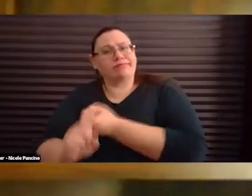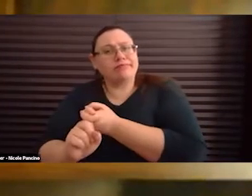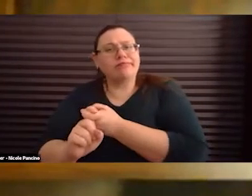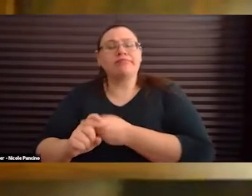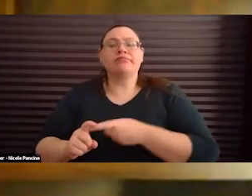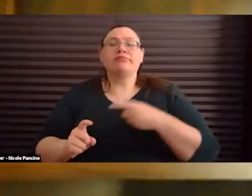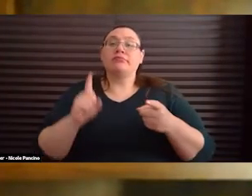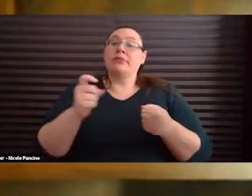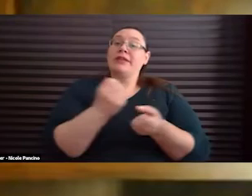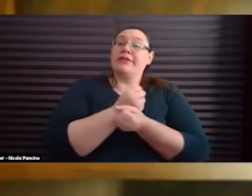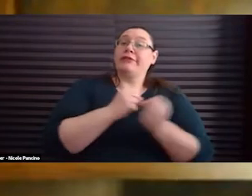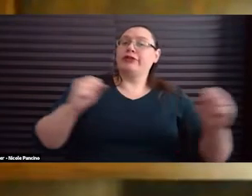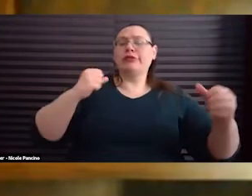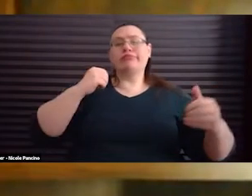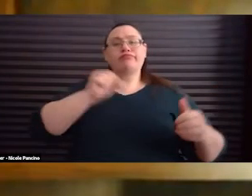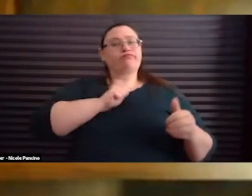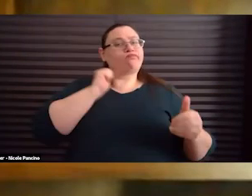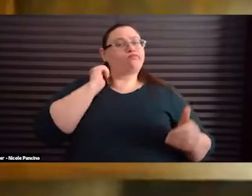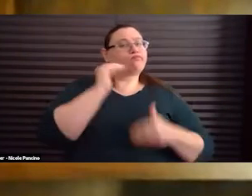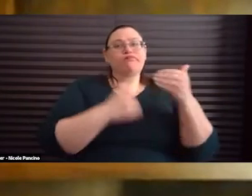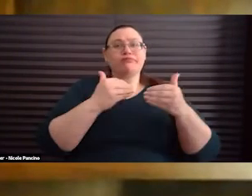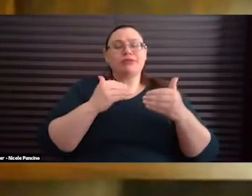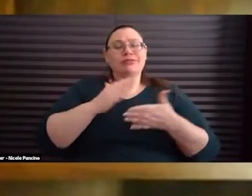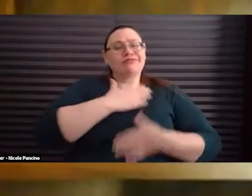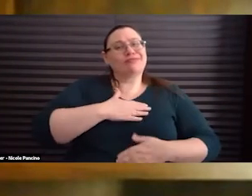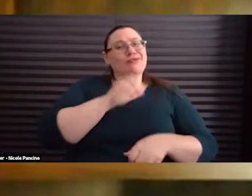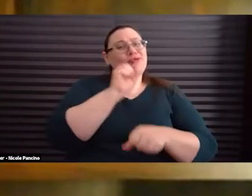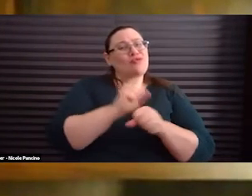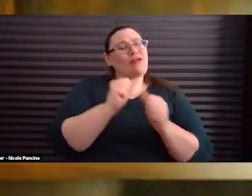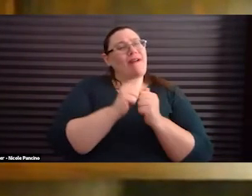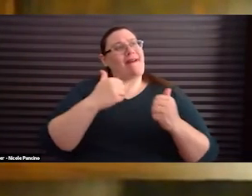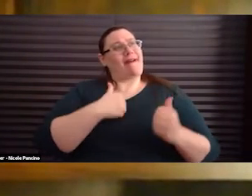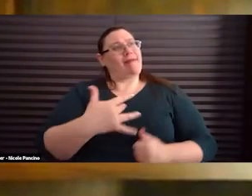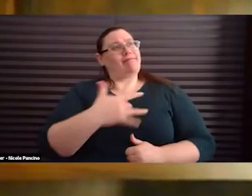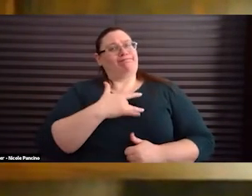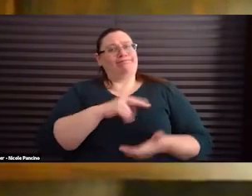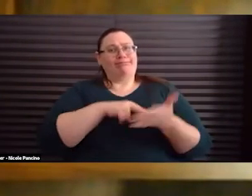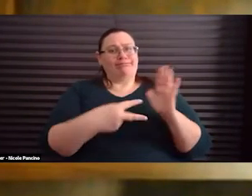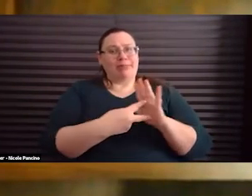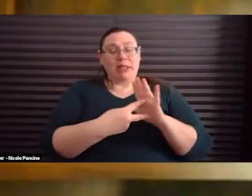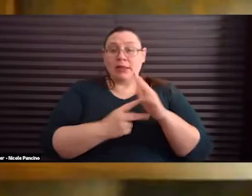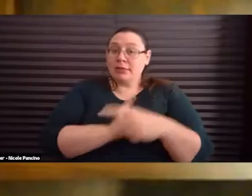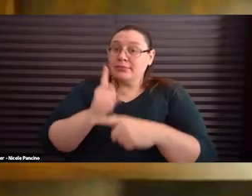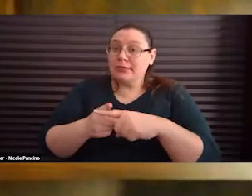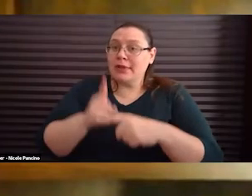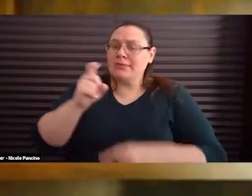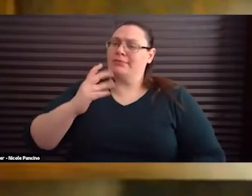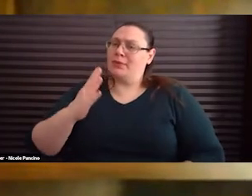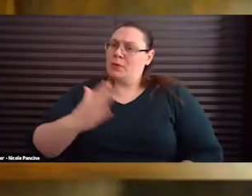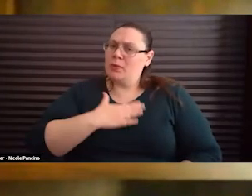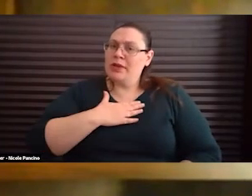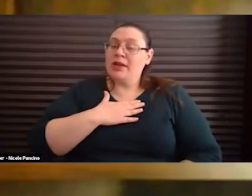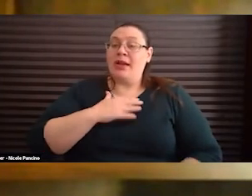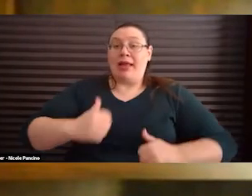freedom and autonomy to enjoy meaningful work. And there must be a willingness to live an examined life